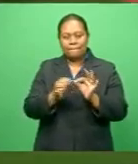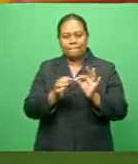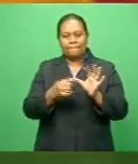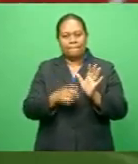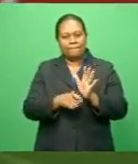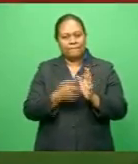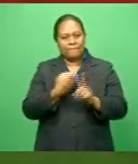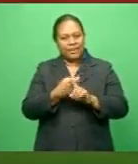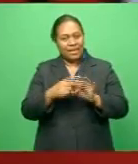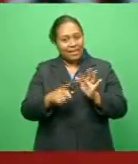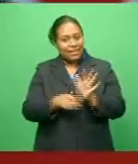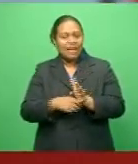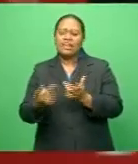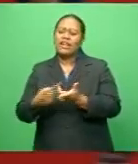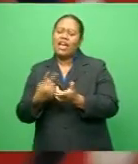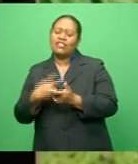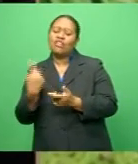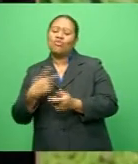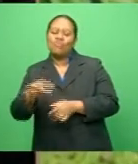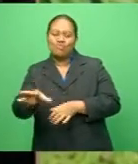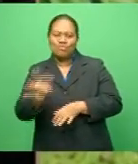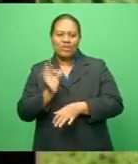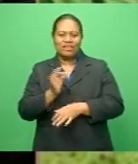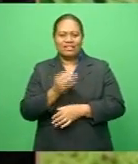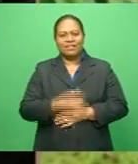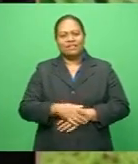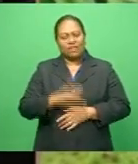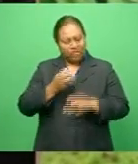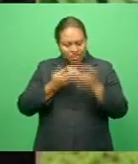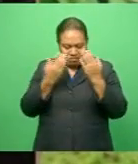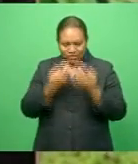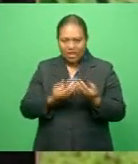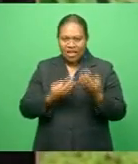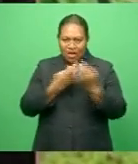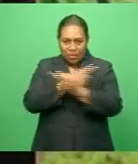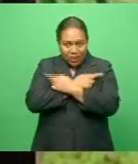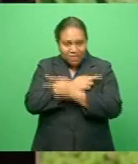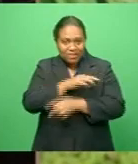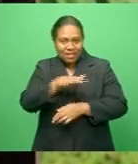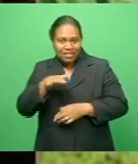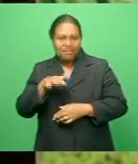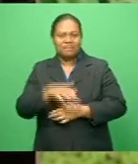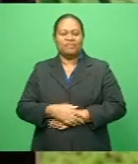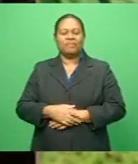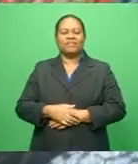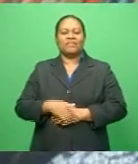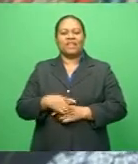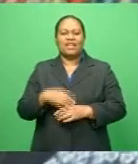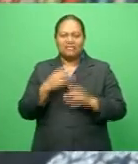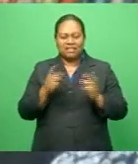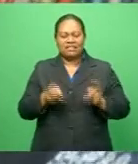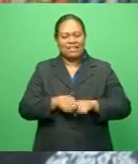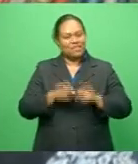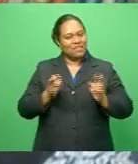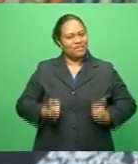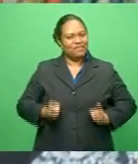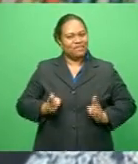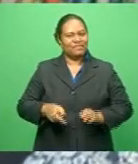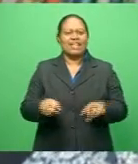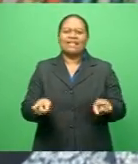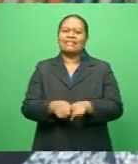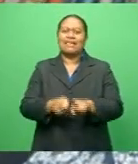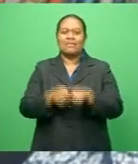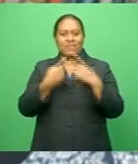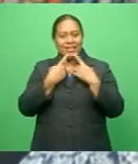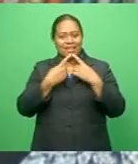Samson Birbiri, I respect them and I adore them. I love them as a rugby player and as a human being. Following the announcement this